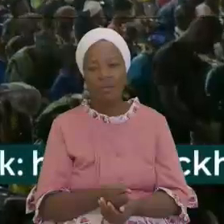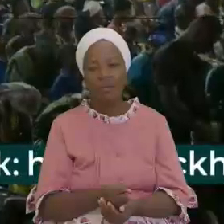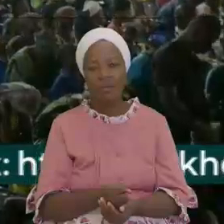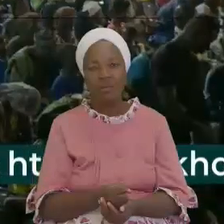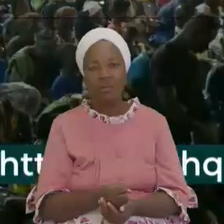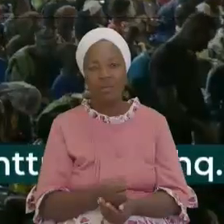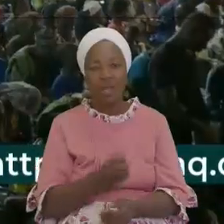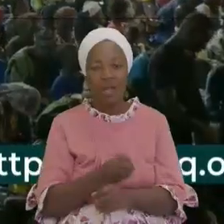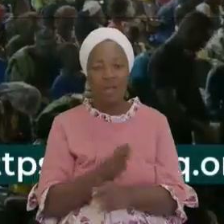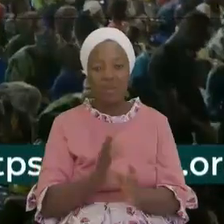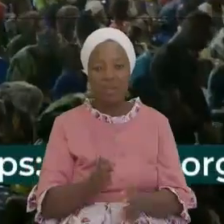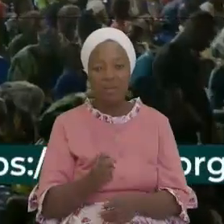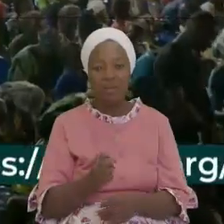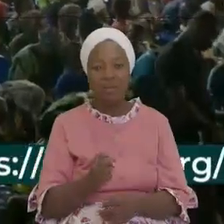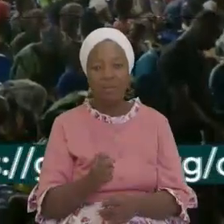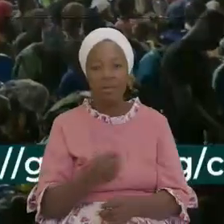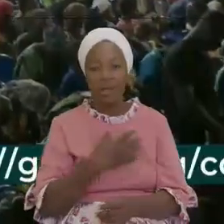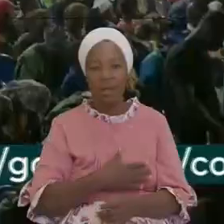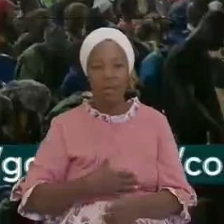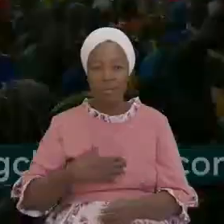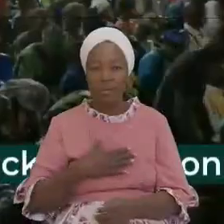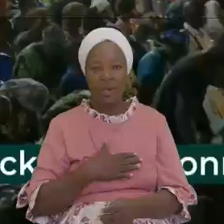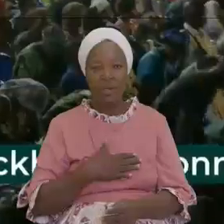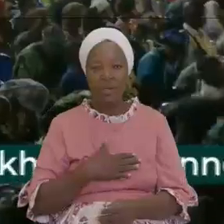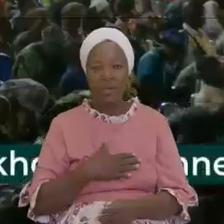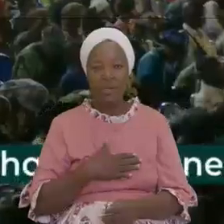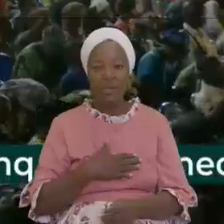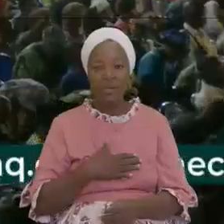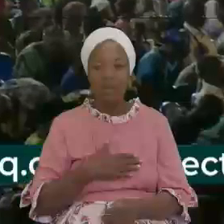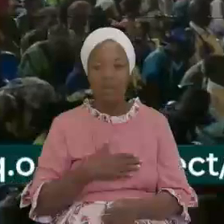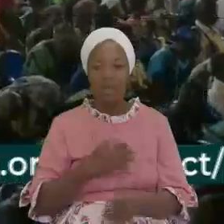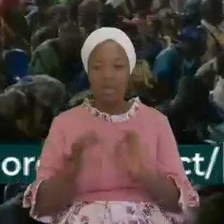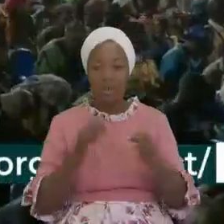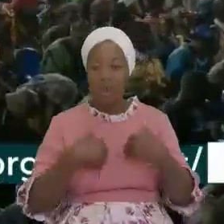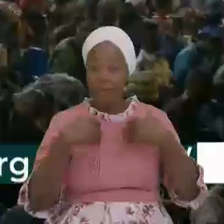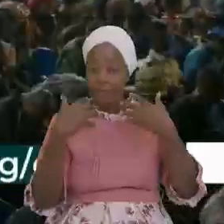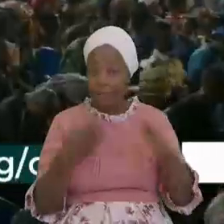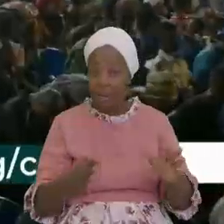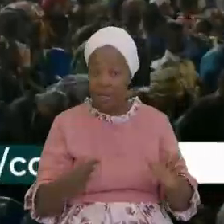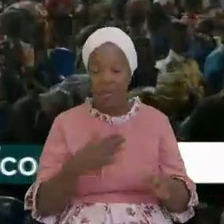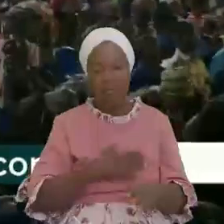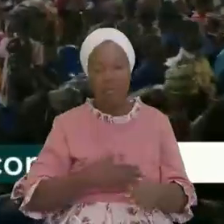Counselor, please, if you finish, you let me know.